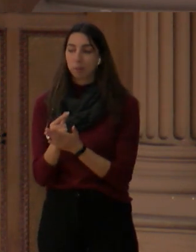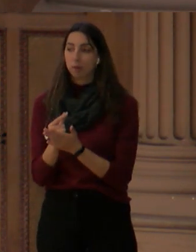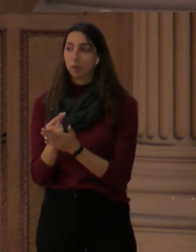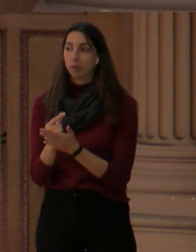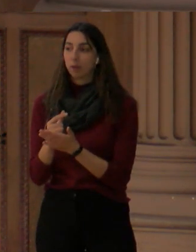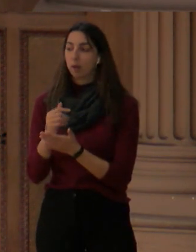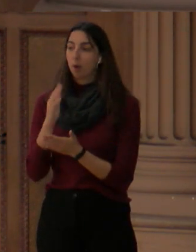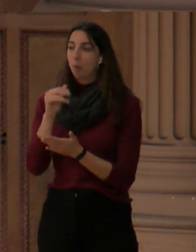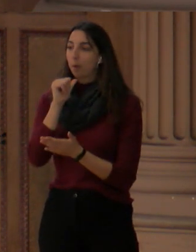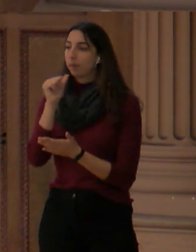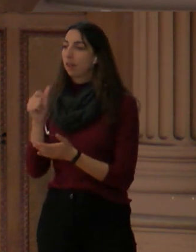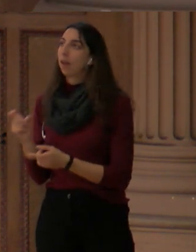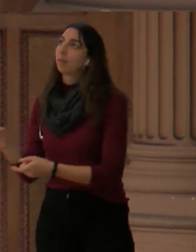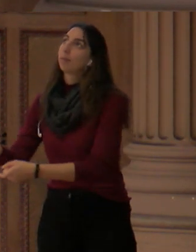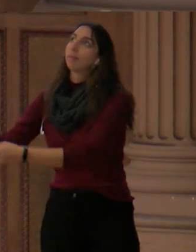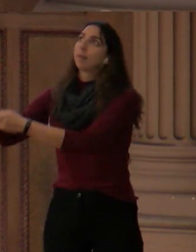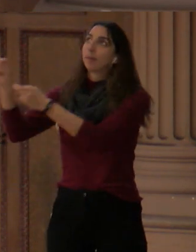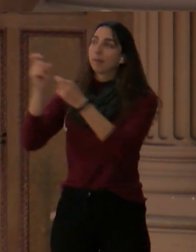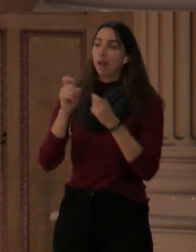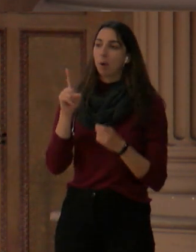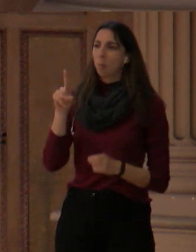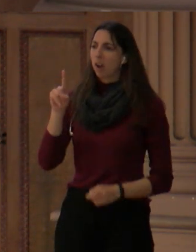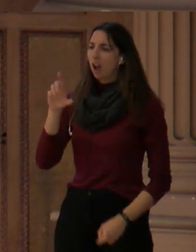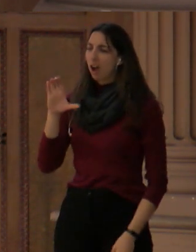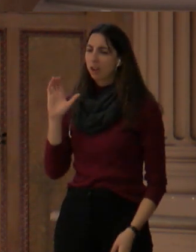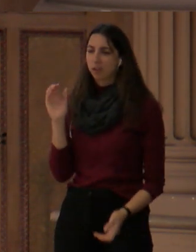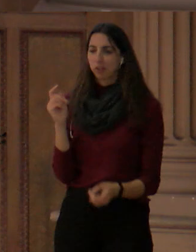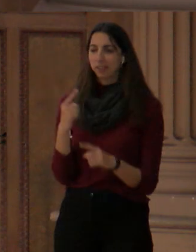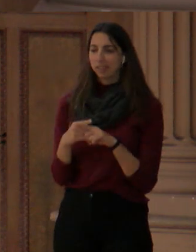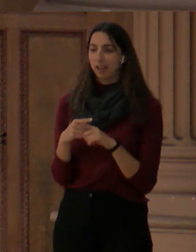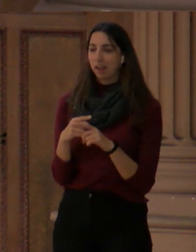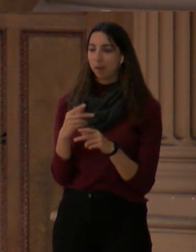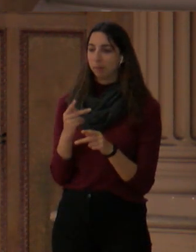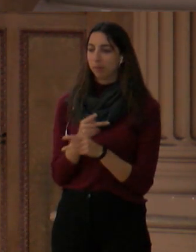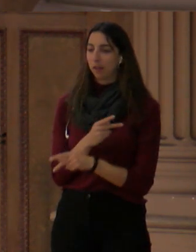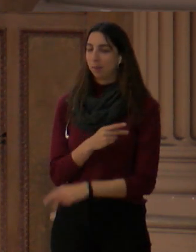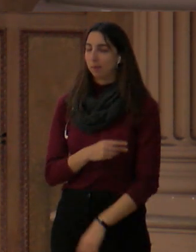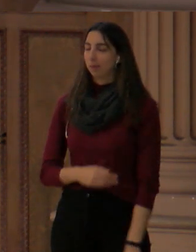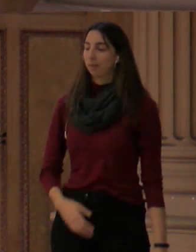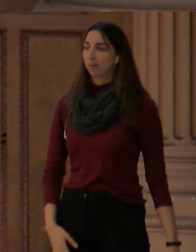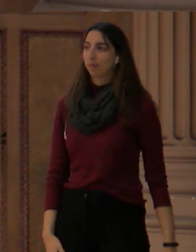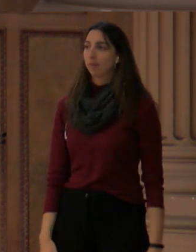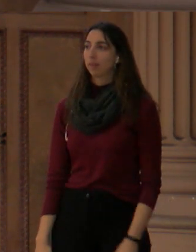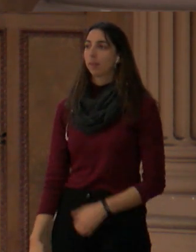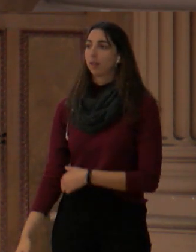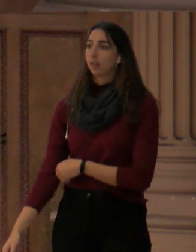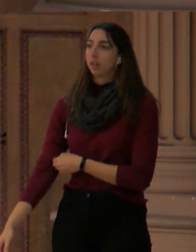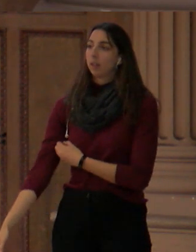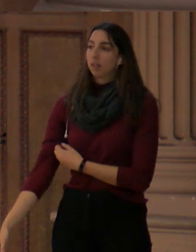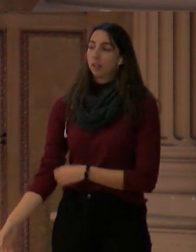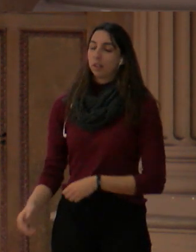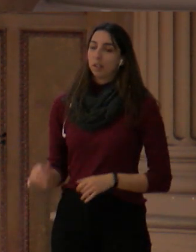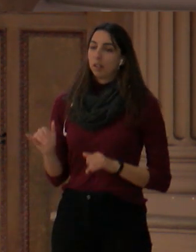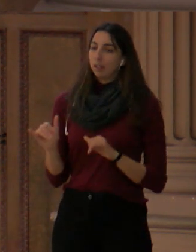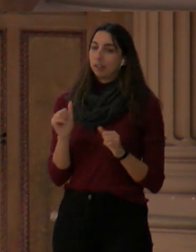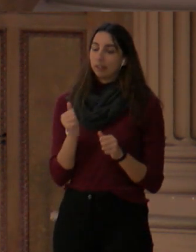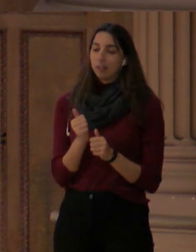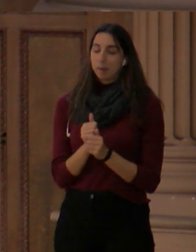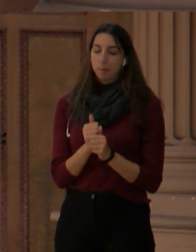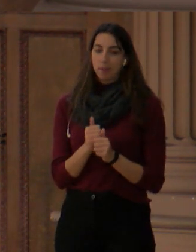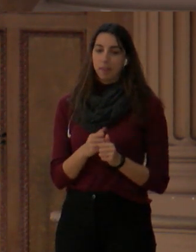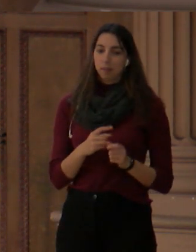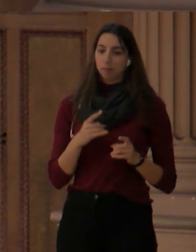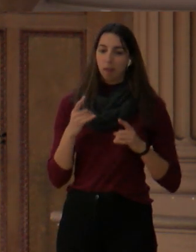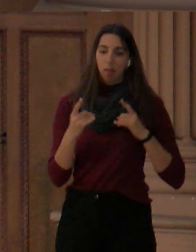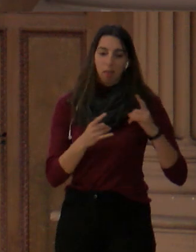hundredfold now in this time. Houses and brothers and sisters and mothers and children and land with persecutions and in the age to